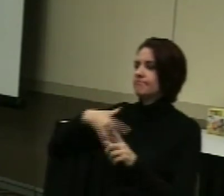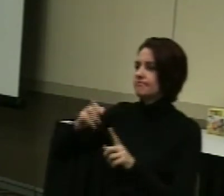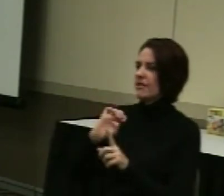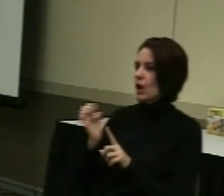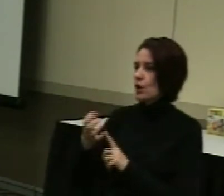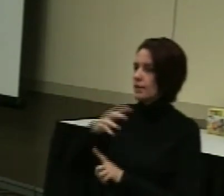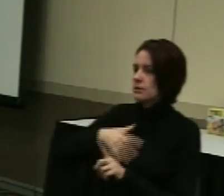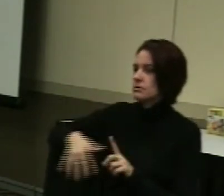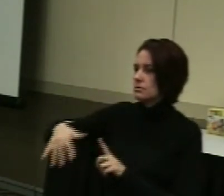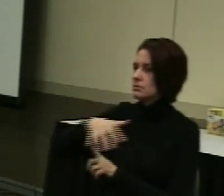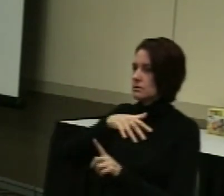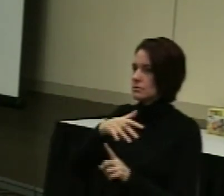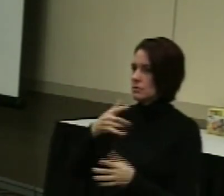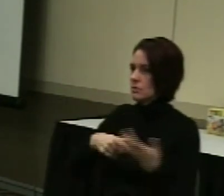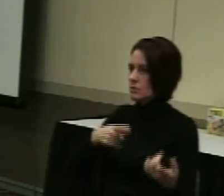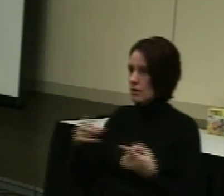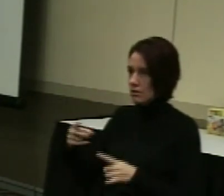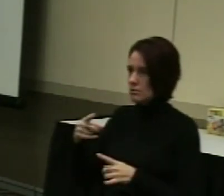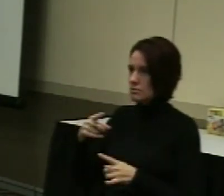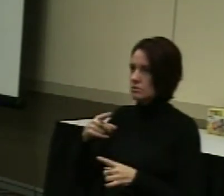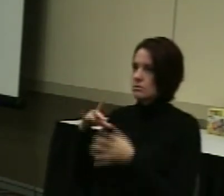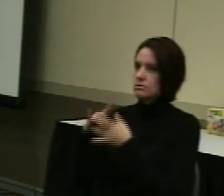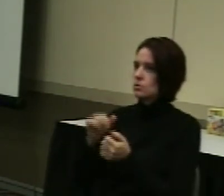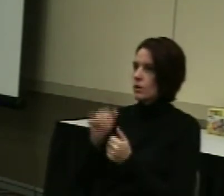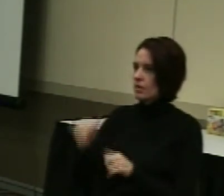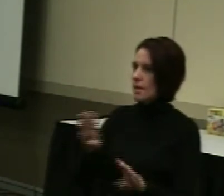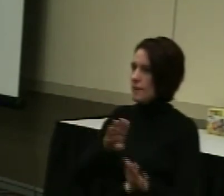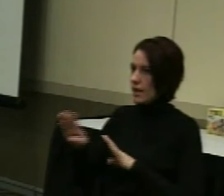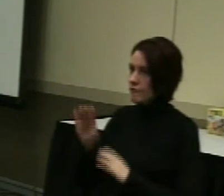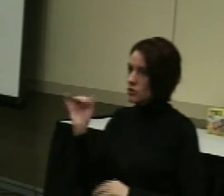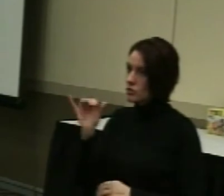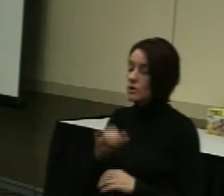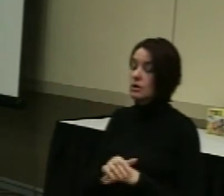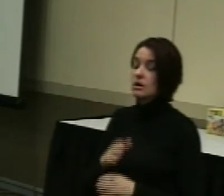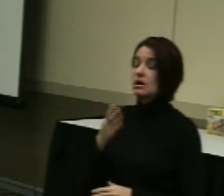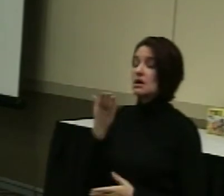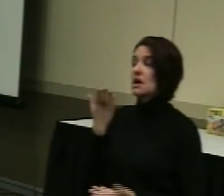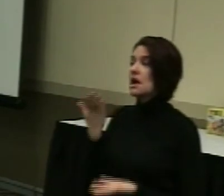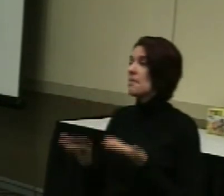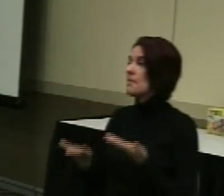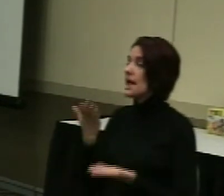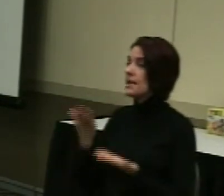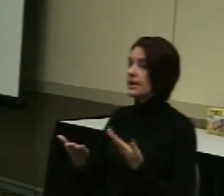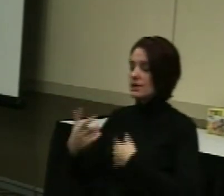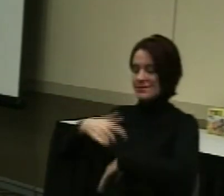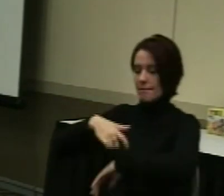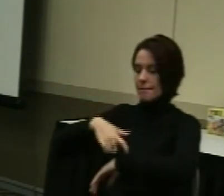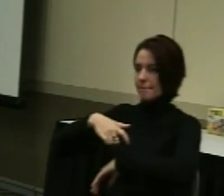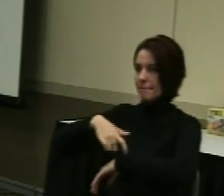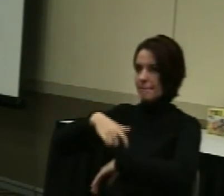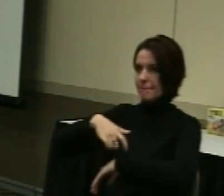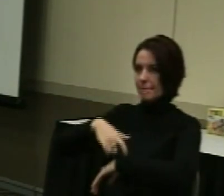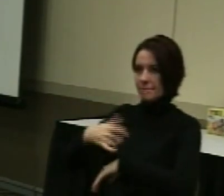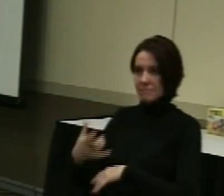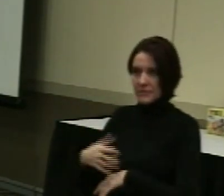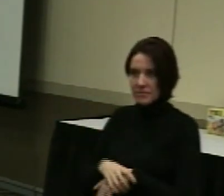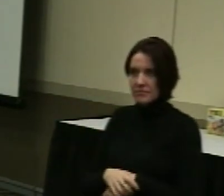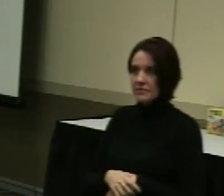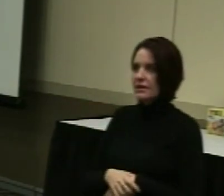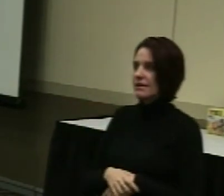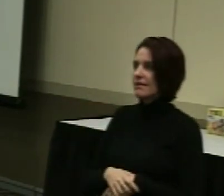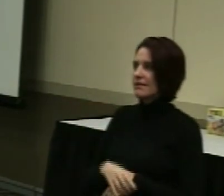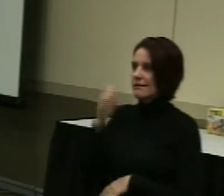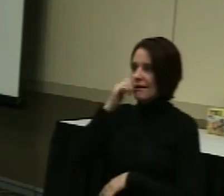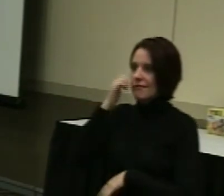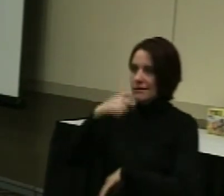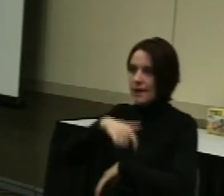that behavior is all about. It possibly might be at certain times of the day, or it might be,